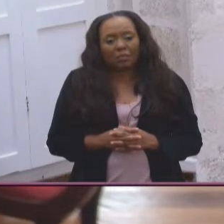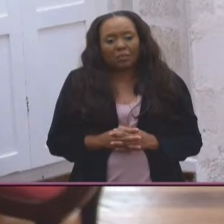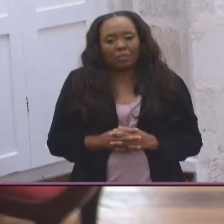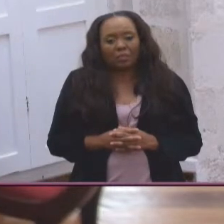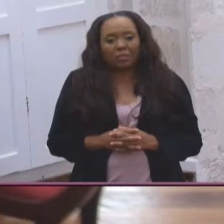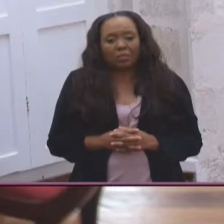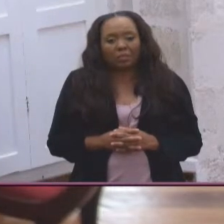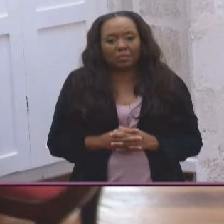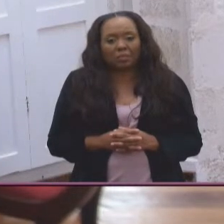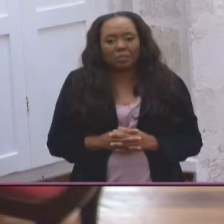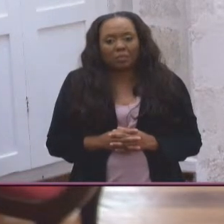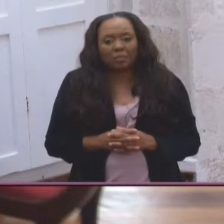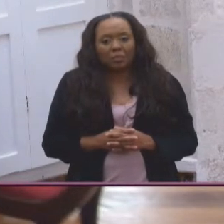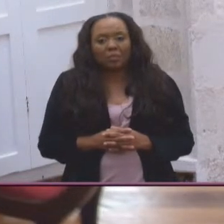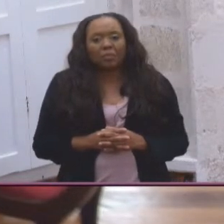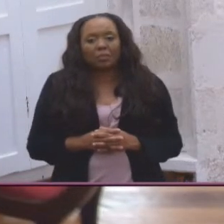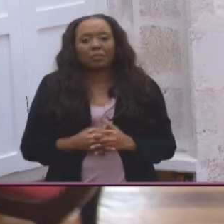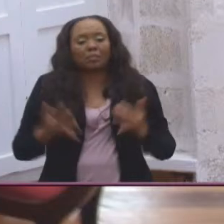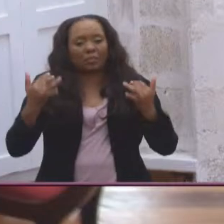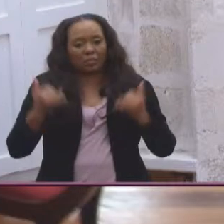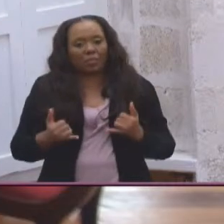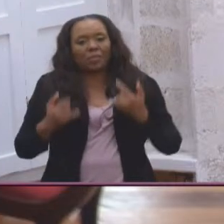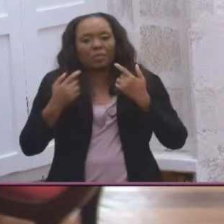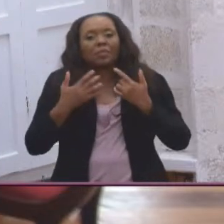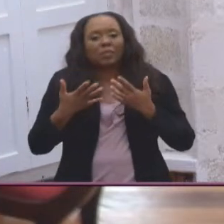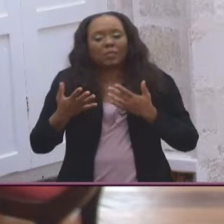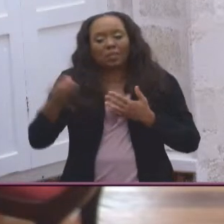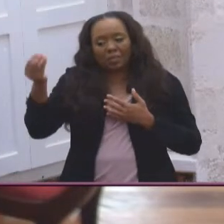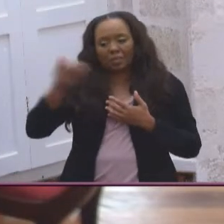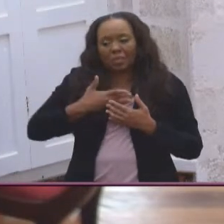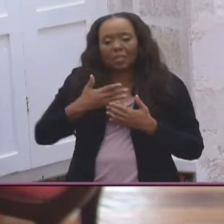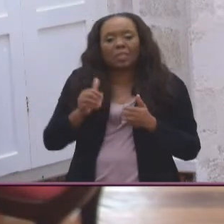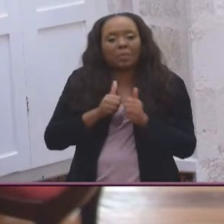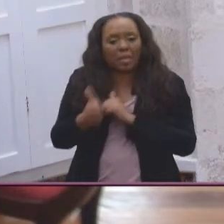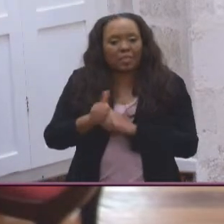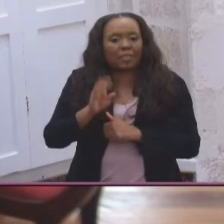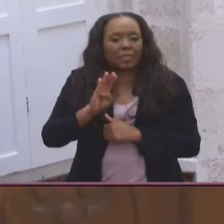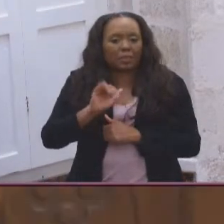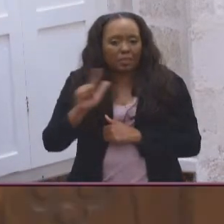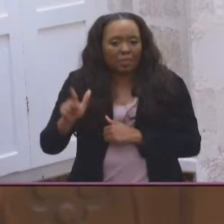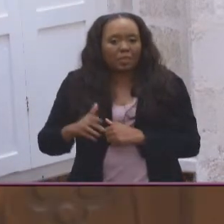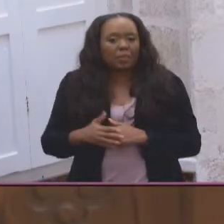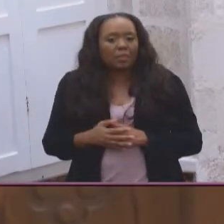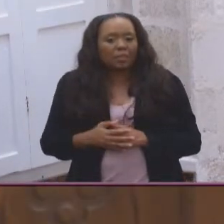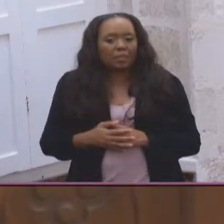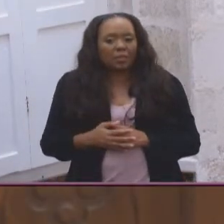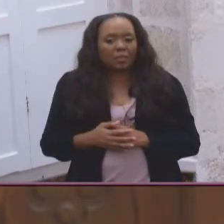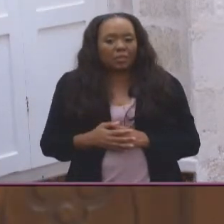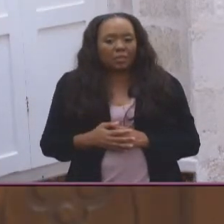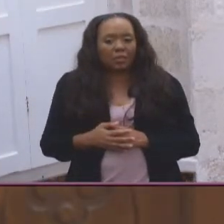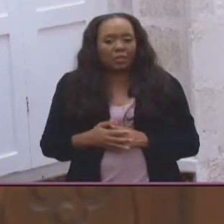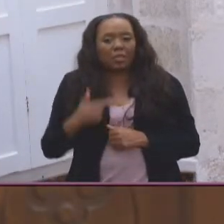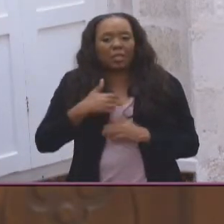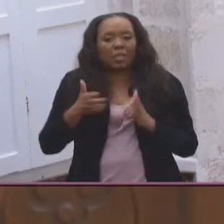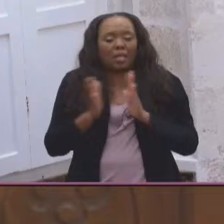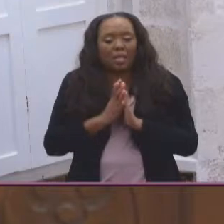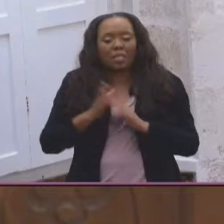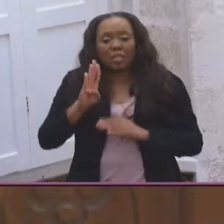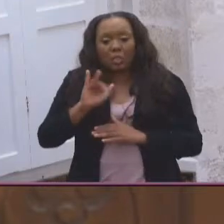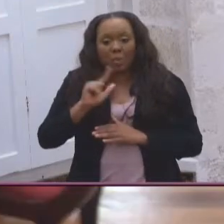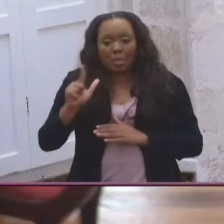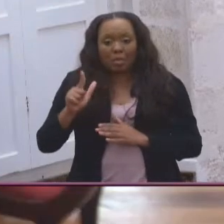The chairman has reported to me the passing of one bill in committee. Mr. President, I beg to move that this bill be now read a third